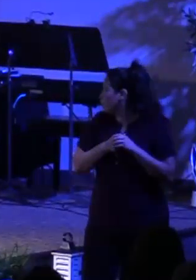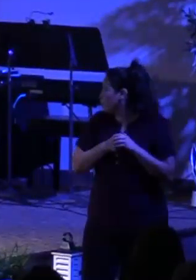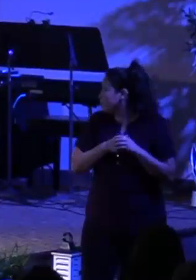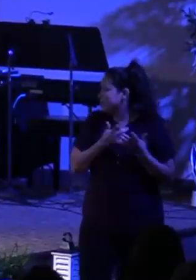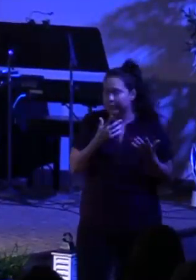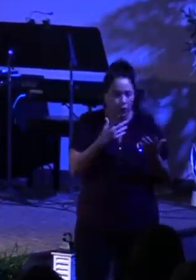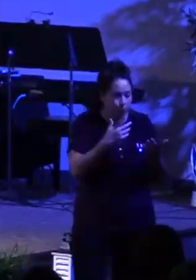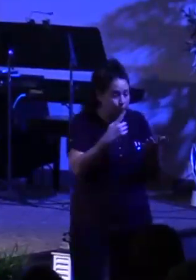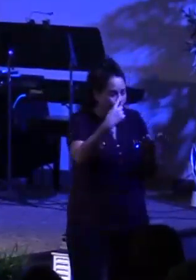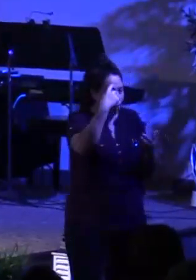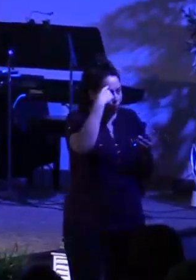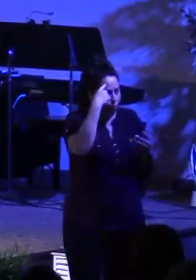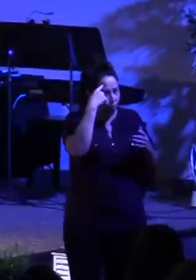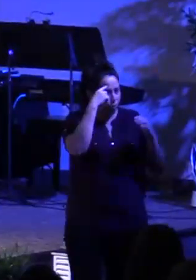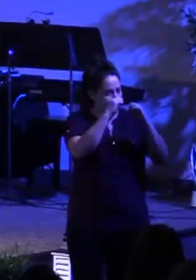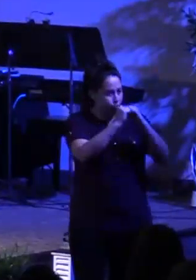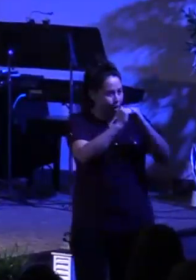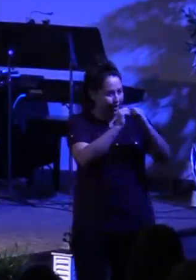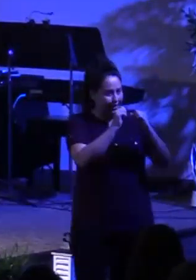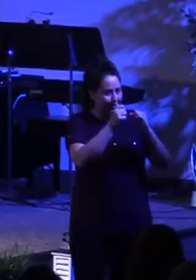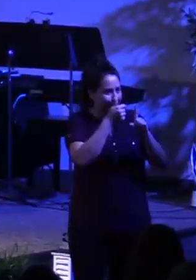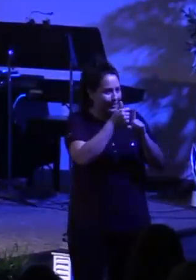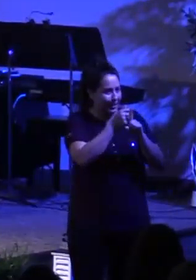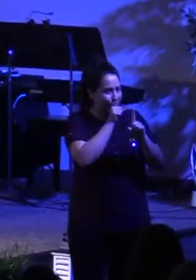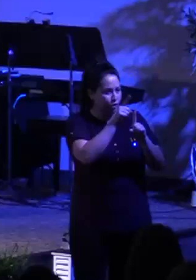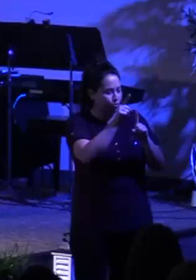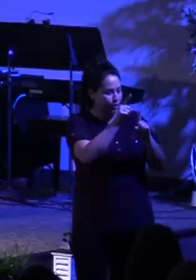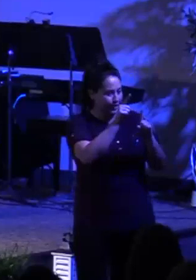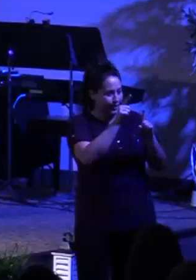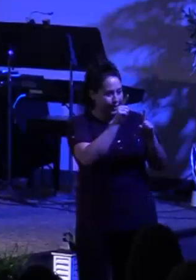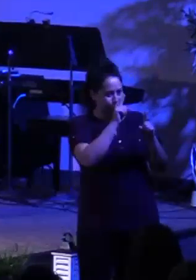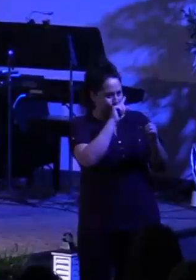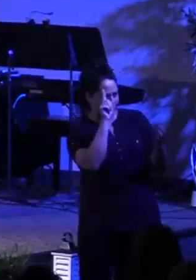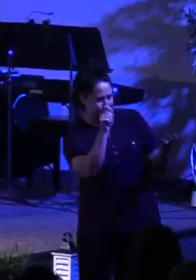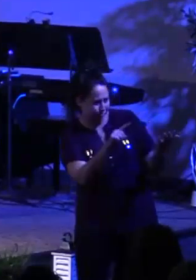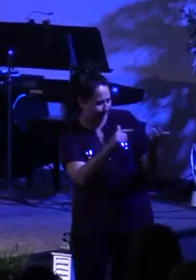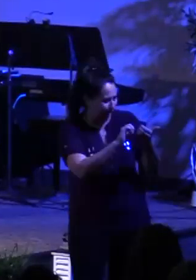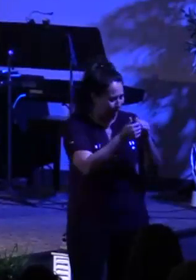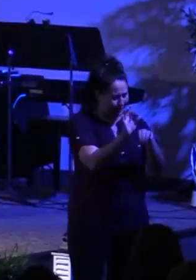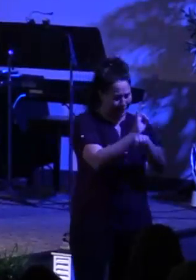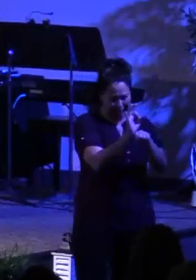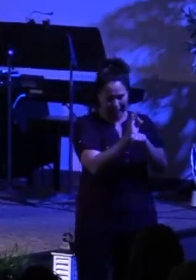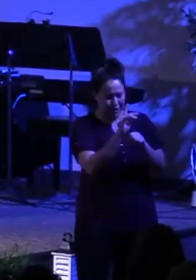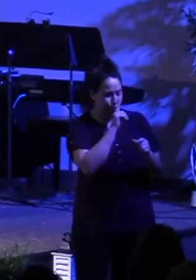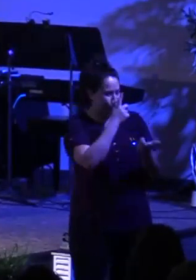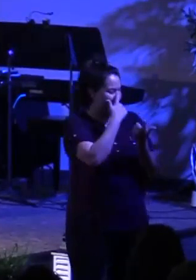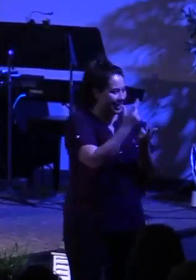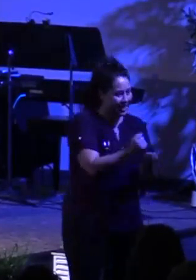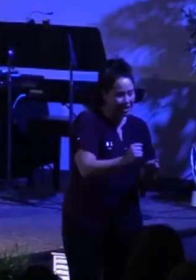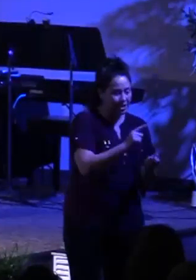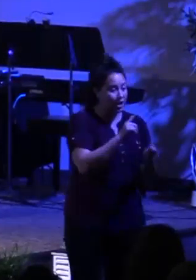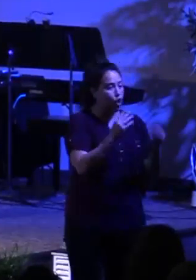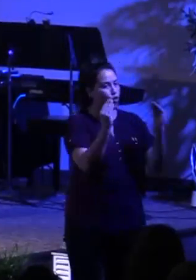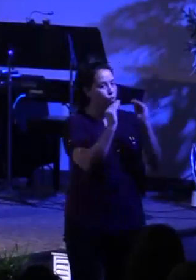people study the brain. It's one of the most mysterious, wonderful, actually miraculous things. The more we know about the brain, the more